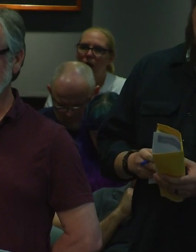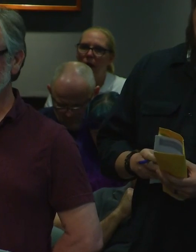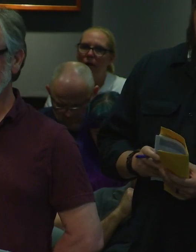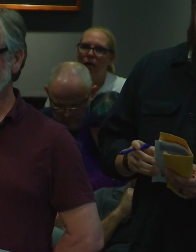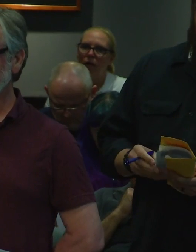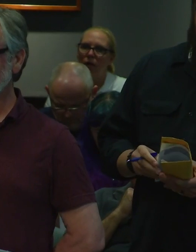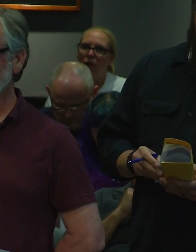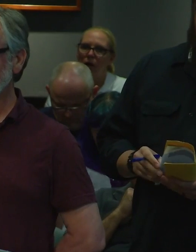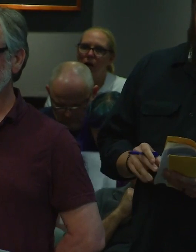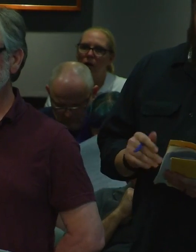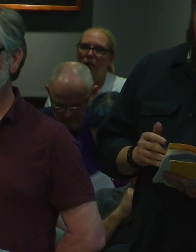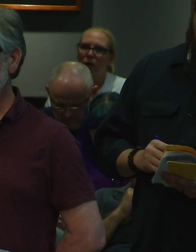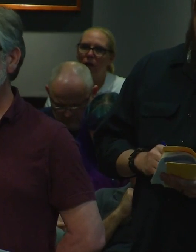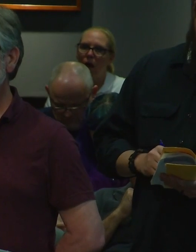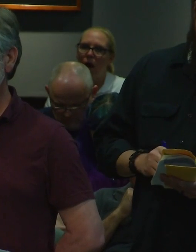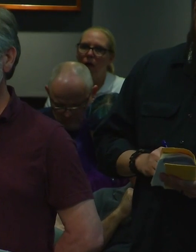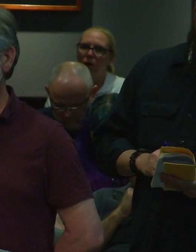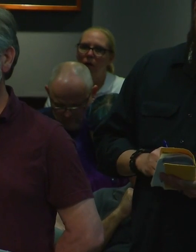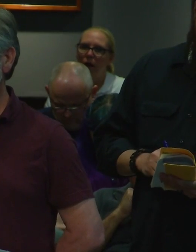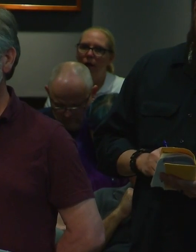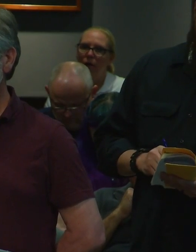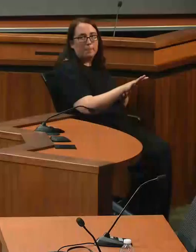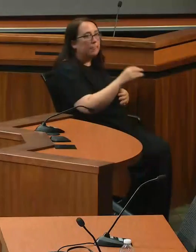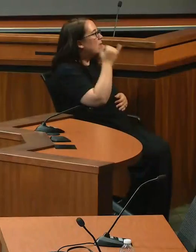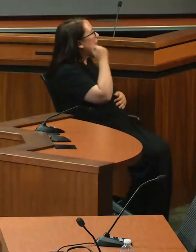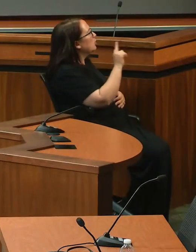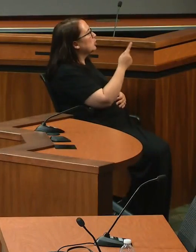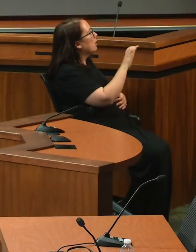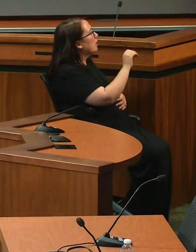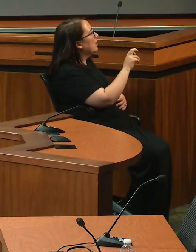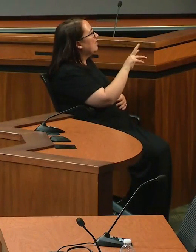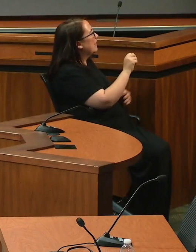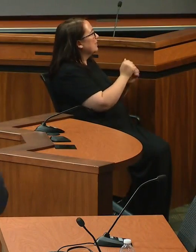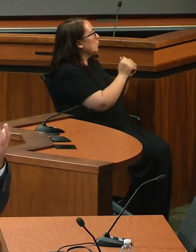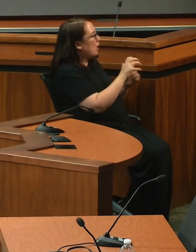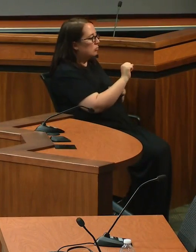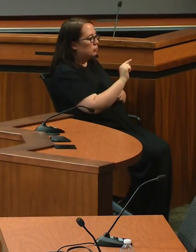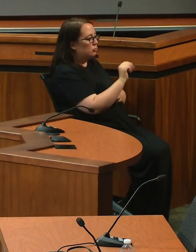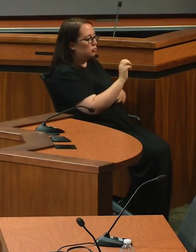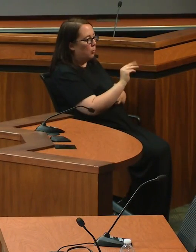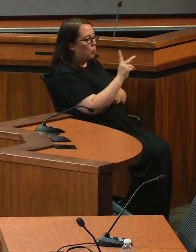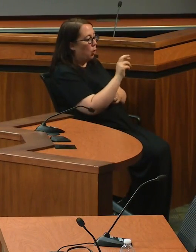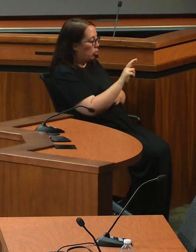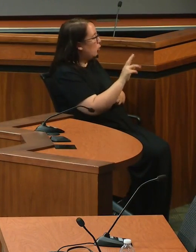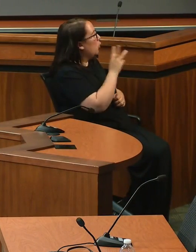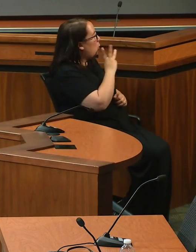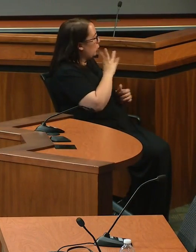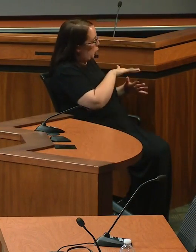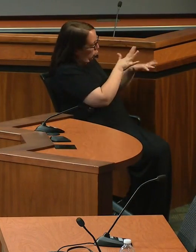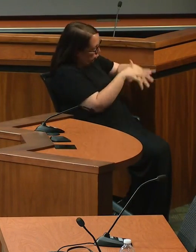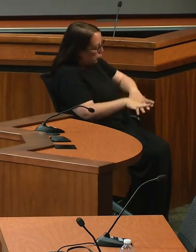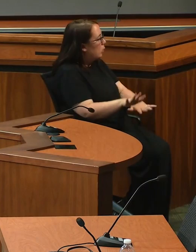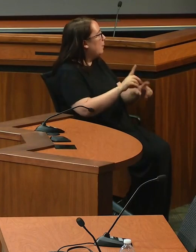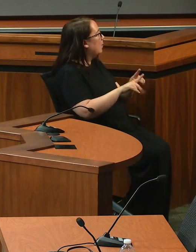smack the other bank? As you're saying, in terms of increase, if we just did the conveyance improvements without the stormwater management, we get the water through. I mean, the